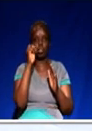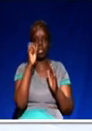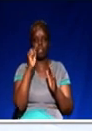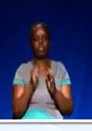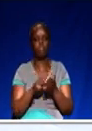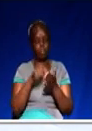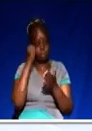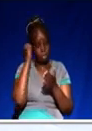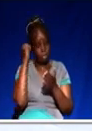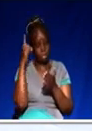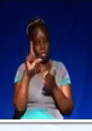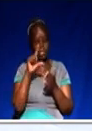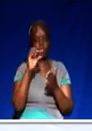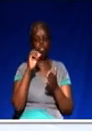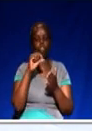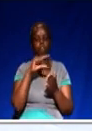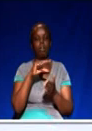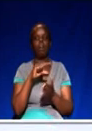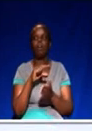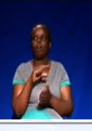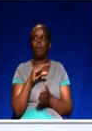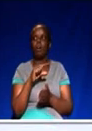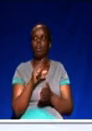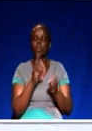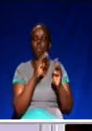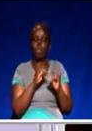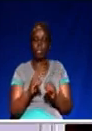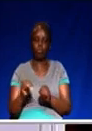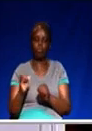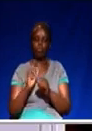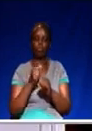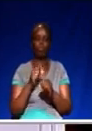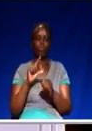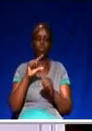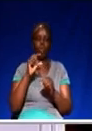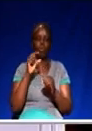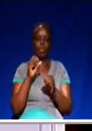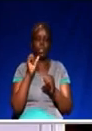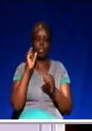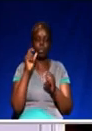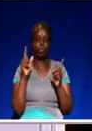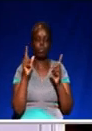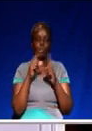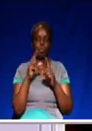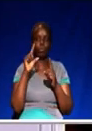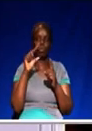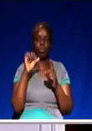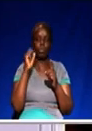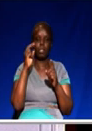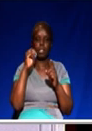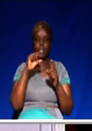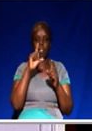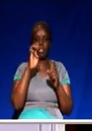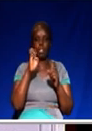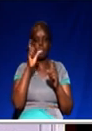logarithms. If I can move from index notation to logarithm notation, then I should also be